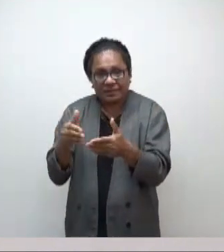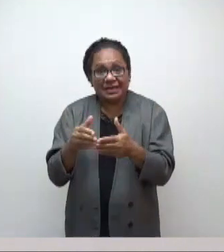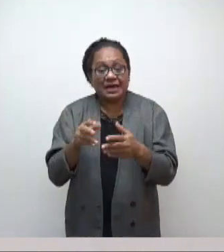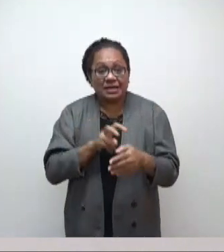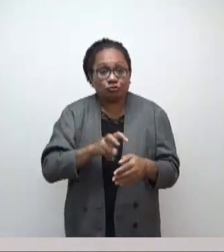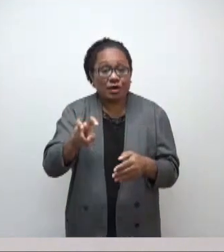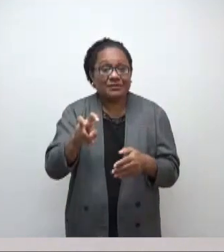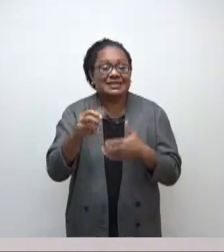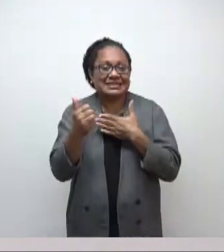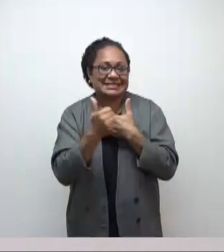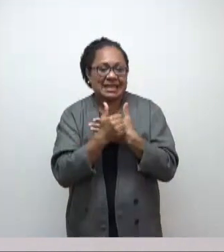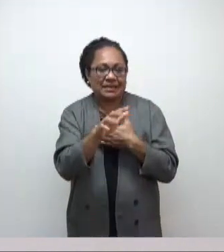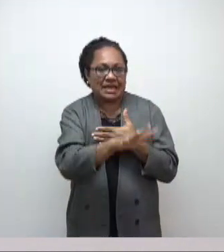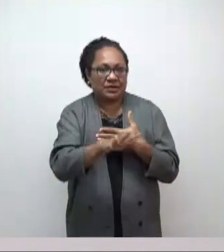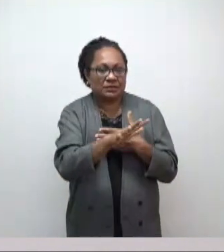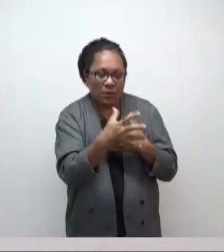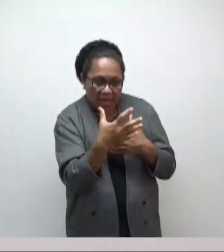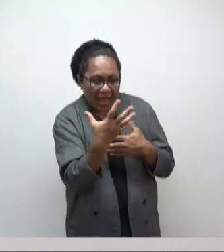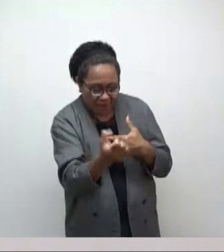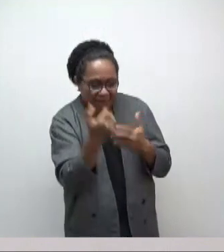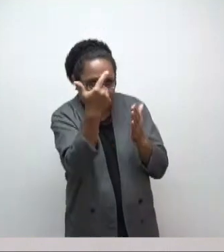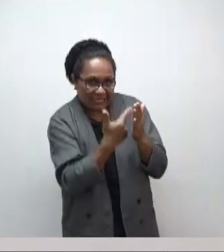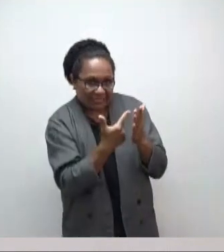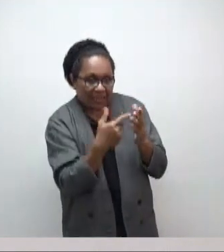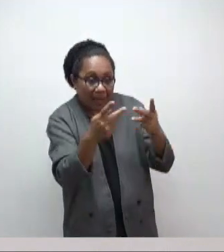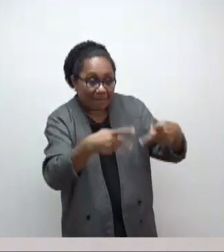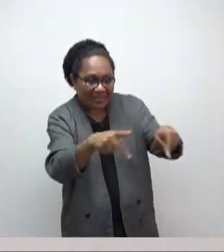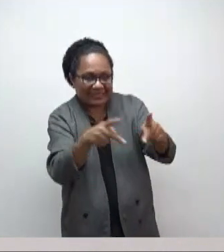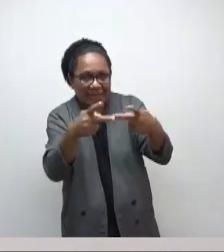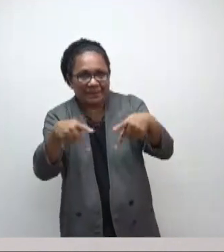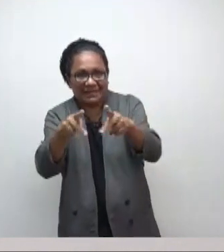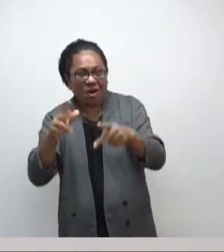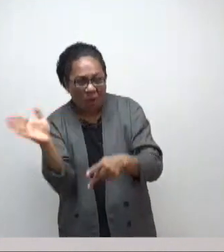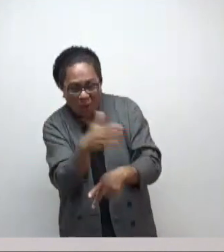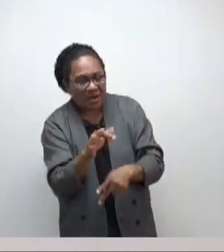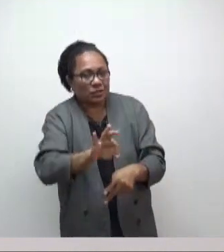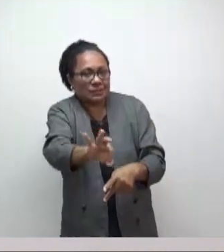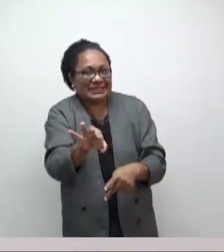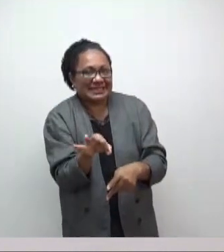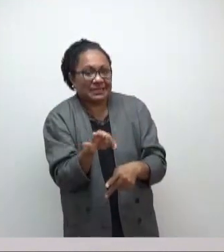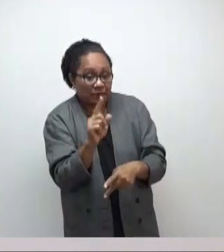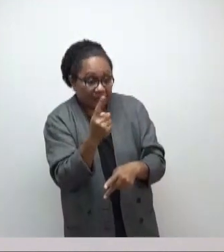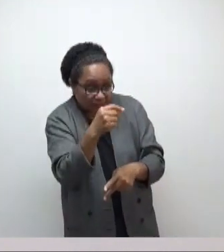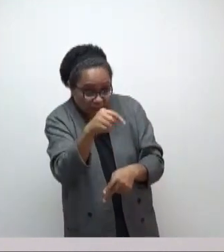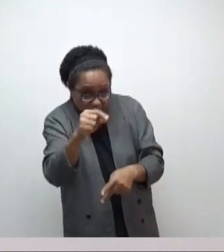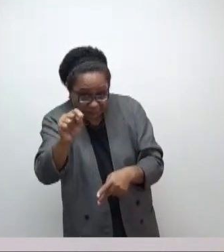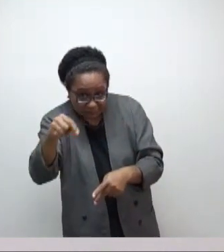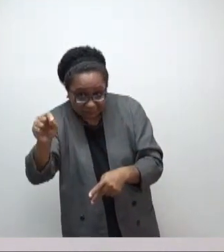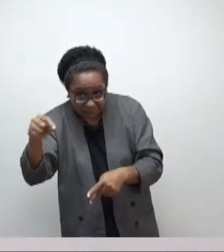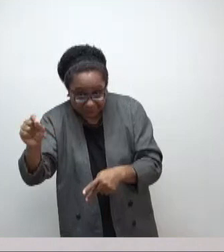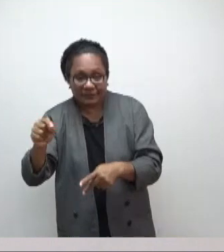the tourism industry. We will have regular in-country testing and clear protocols in the event of breakthrough